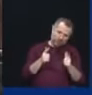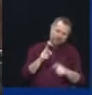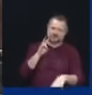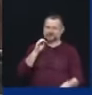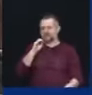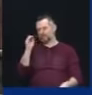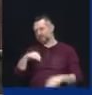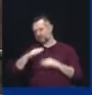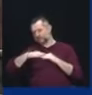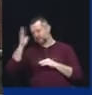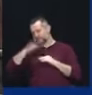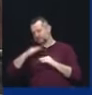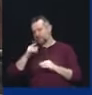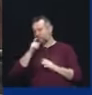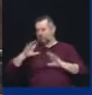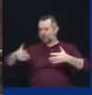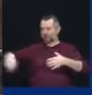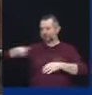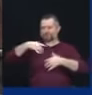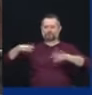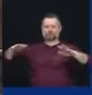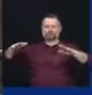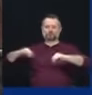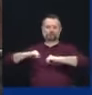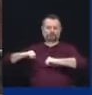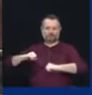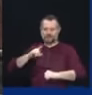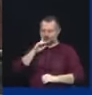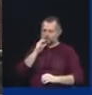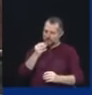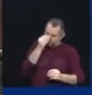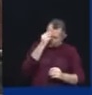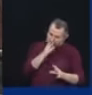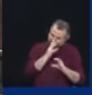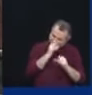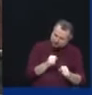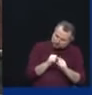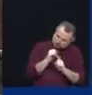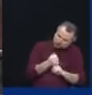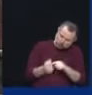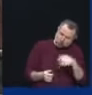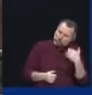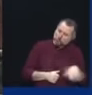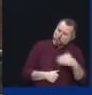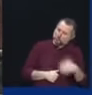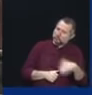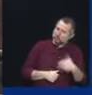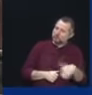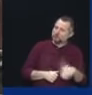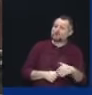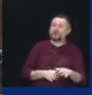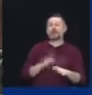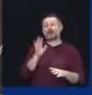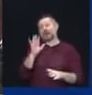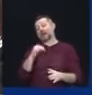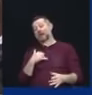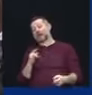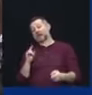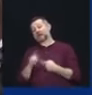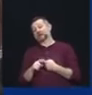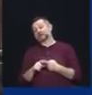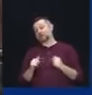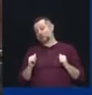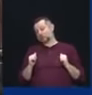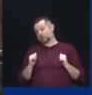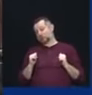a fascinating situation where until everybody is safe, really nobody